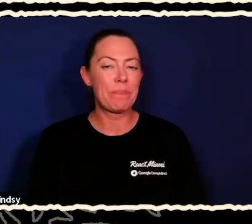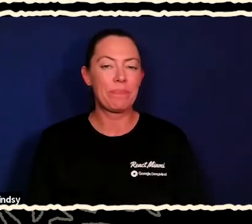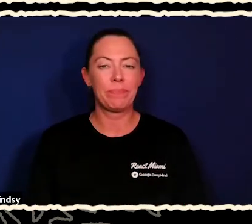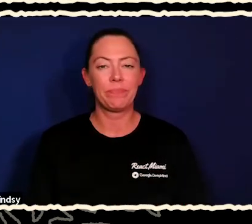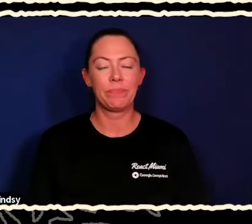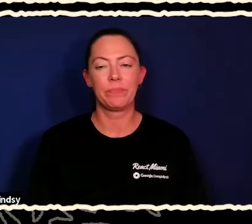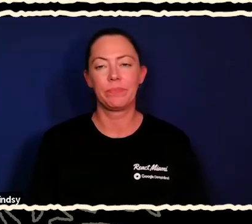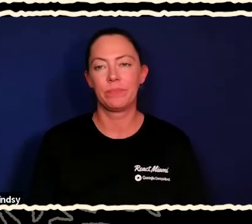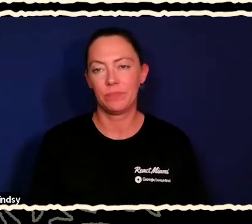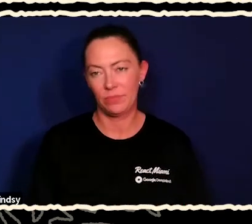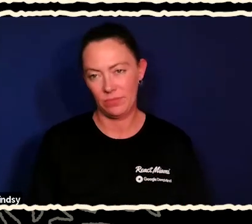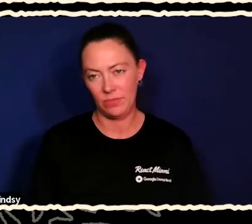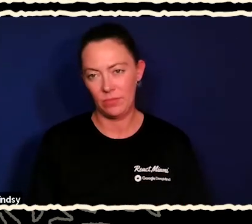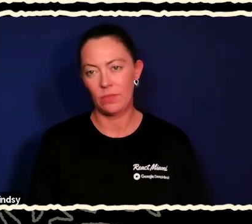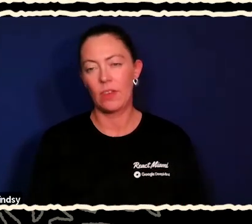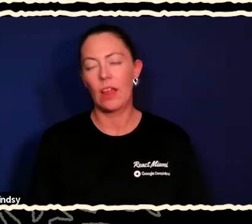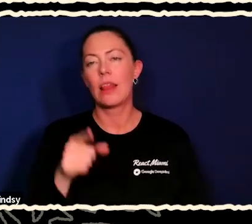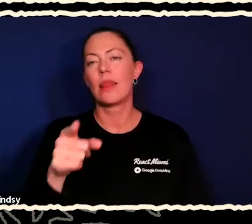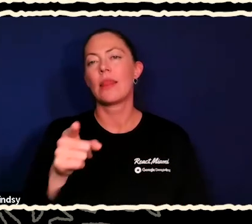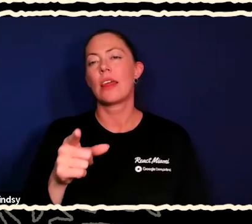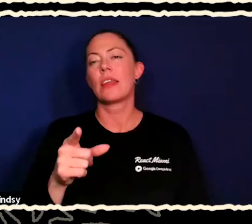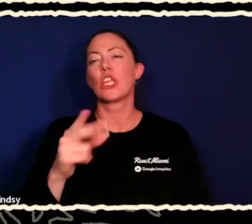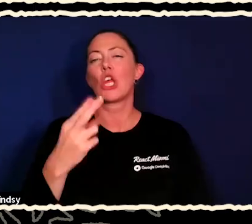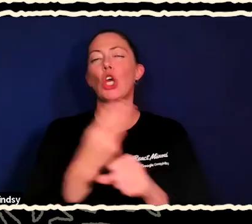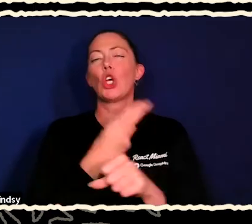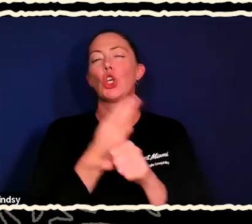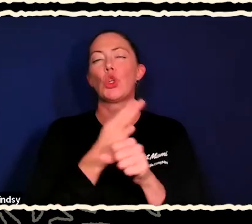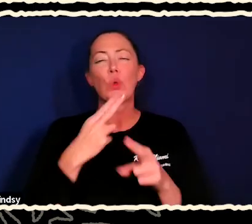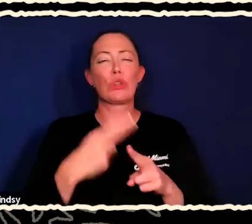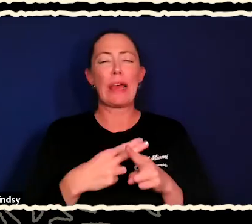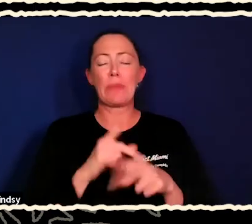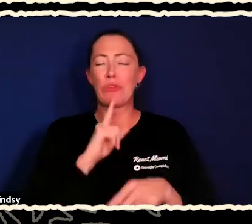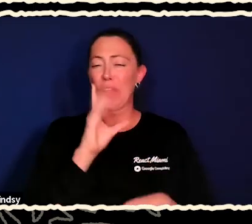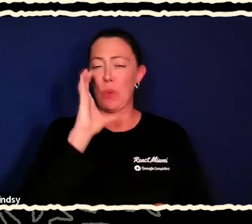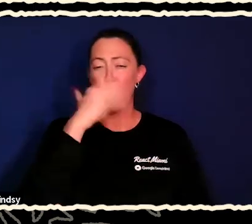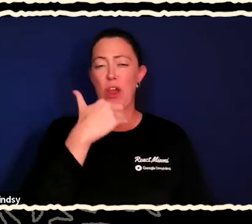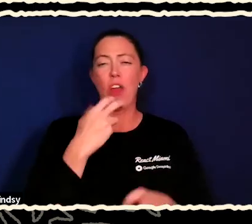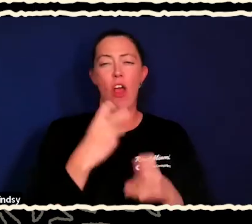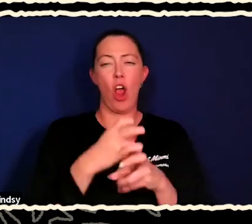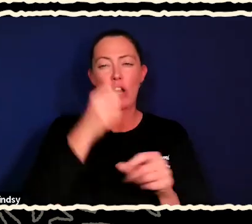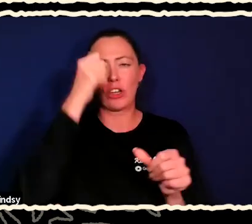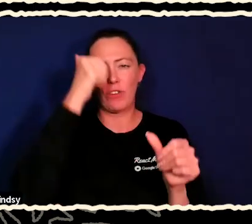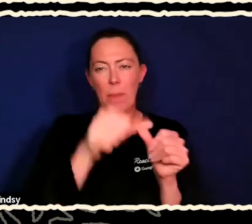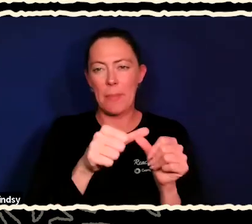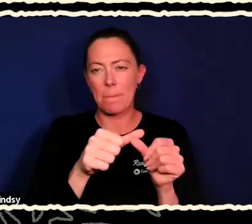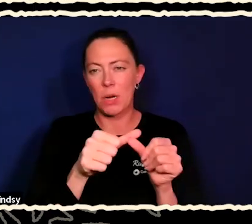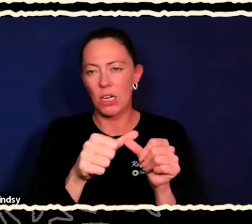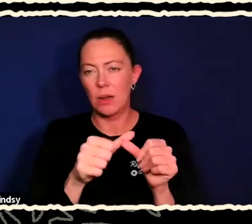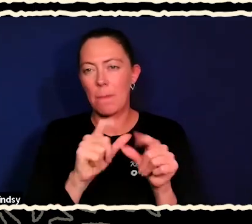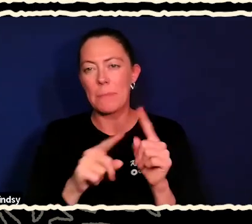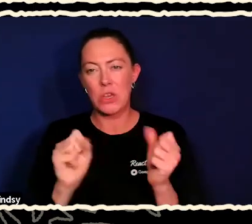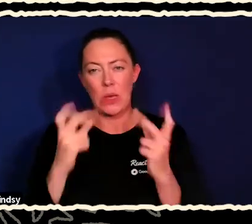At that username that is super weird and hard to remember, but it spells Cuban sandwiches without vowels.